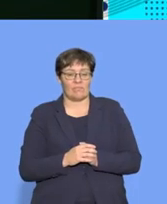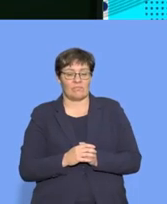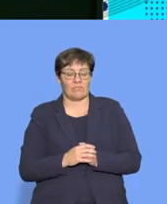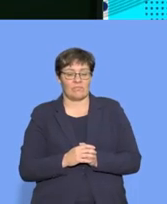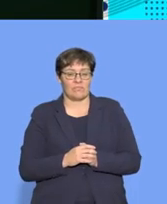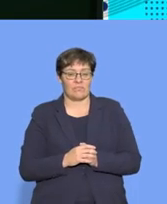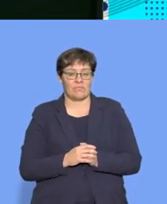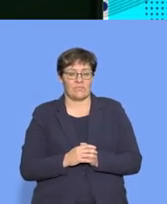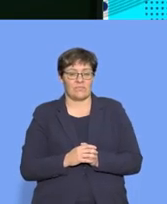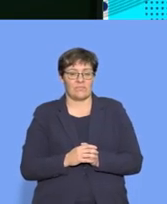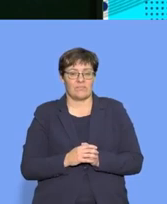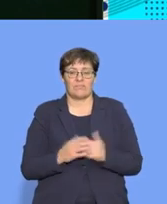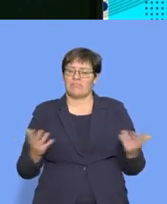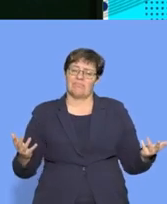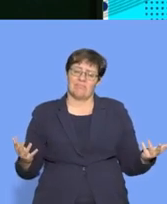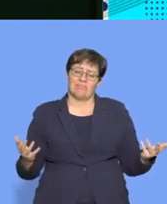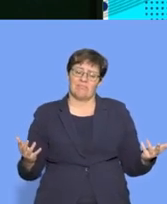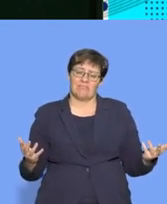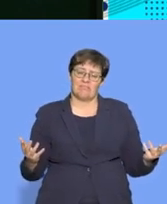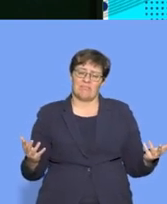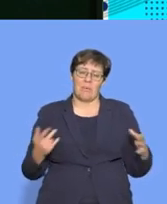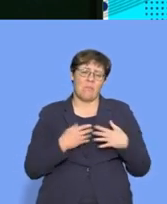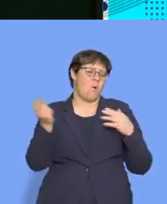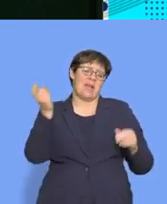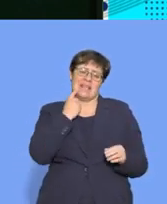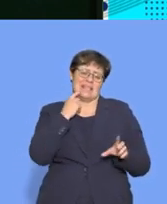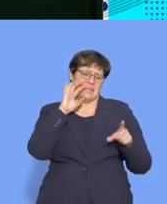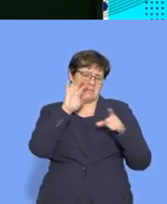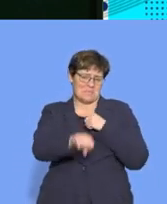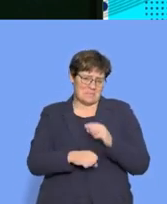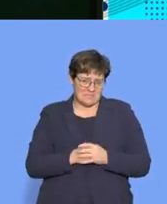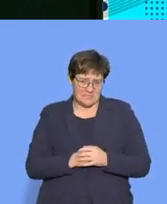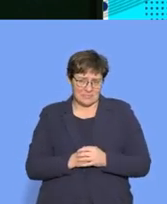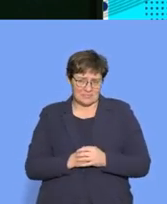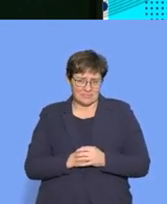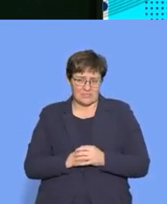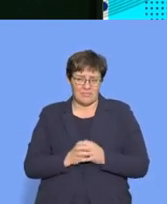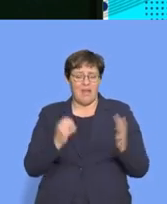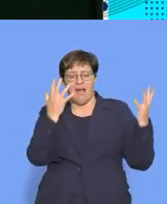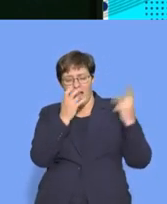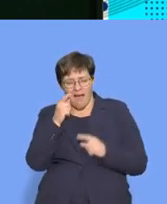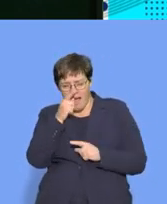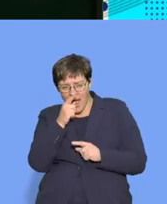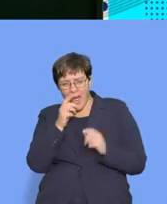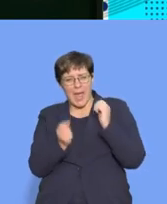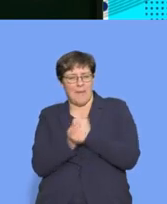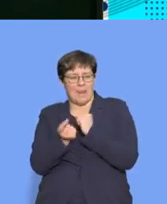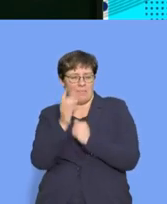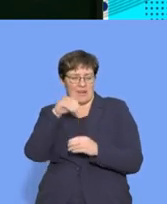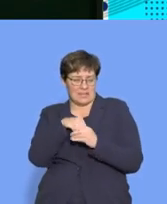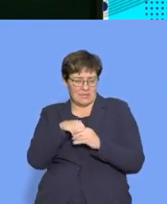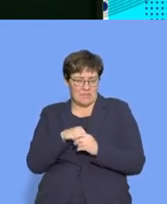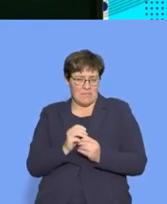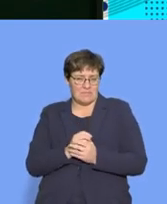Now, isn't this a much easier picture to be able to work out what is going on? But it's actually